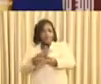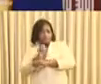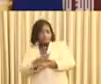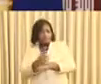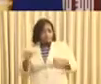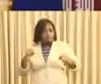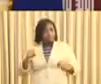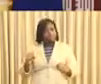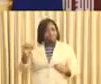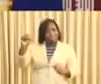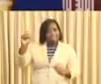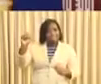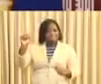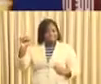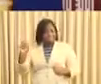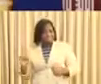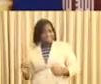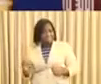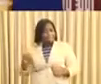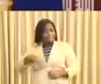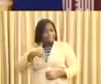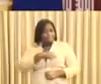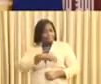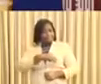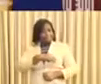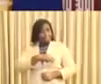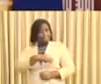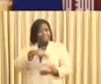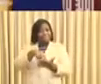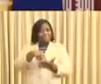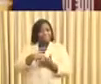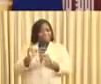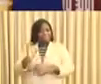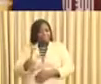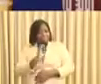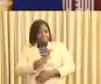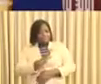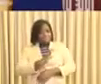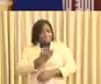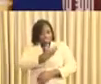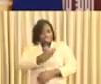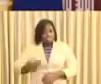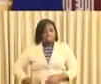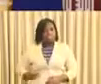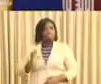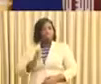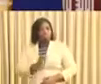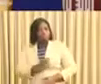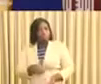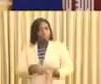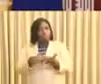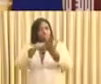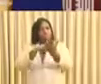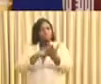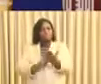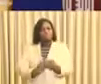of the Standing Committee of the National House of Chiefs, representatives of organized labor, that is the leadership